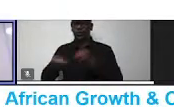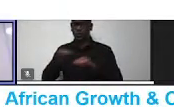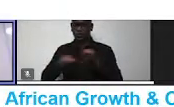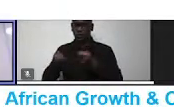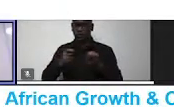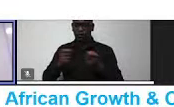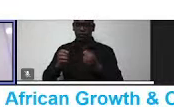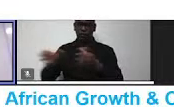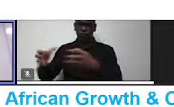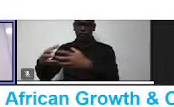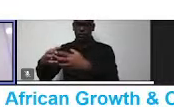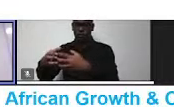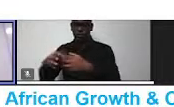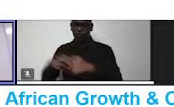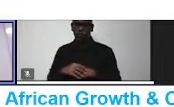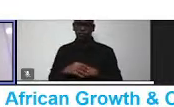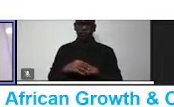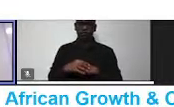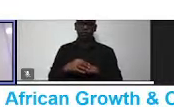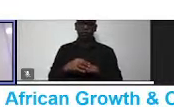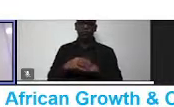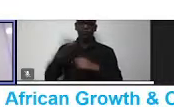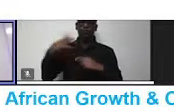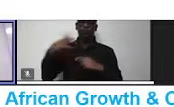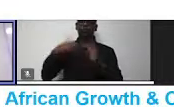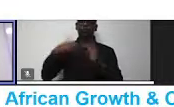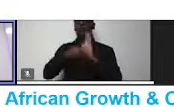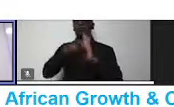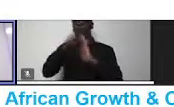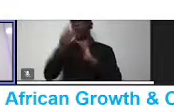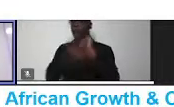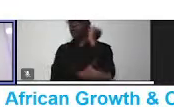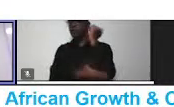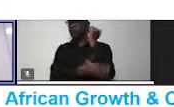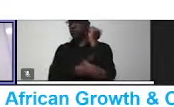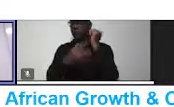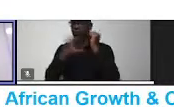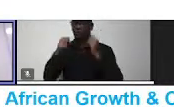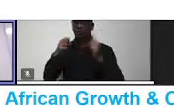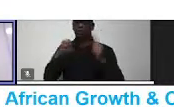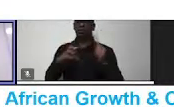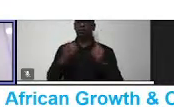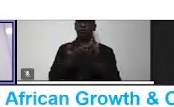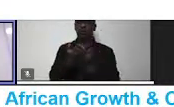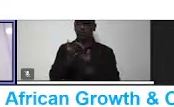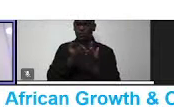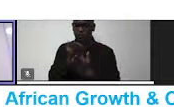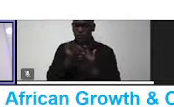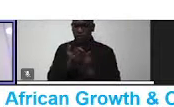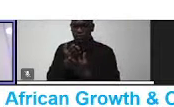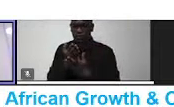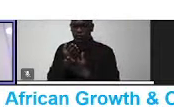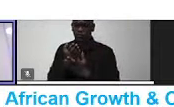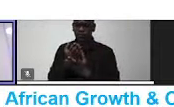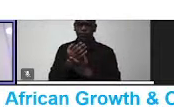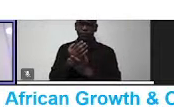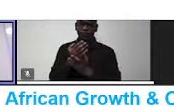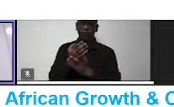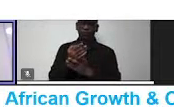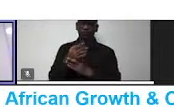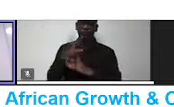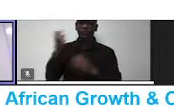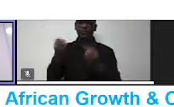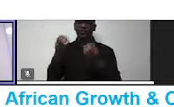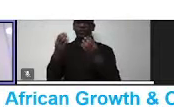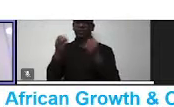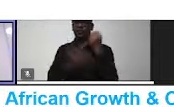whereby developed countries can give duty-free access to developing countries. A number of developed countries